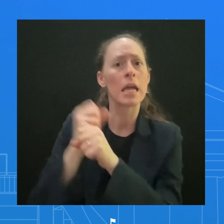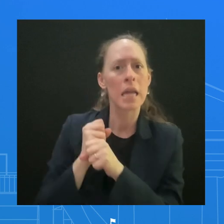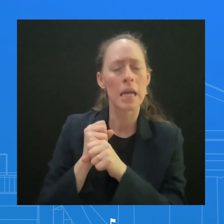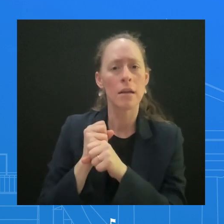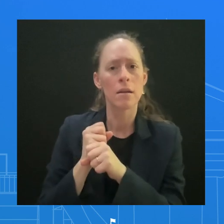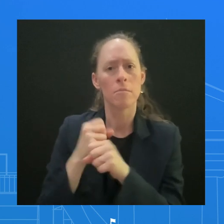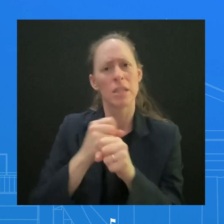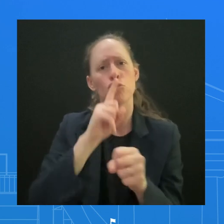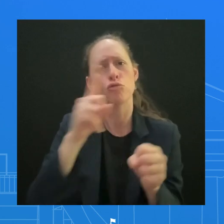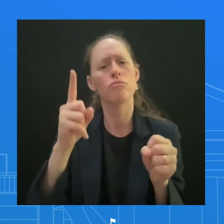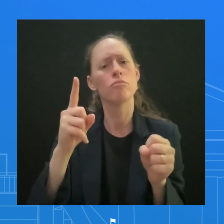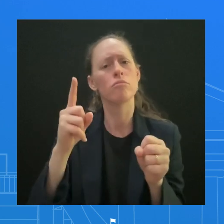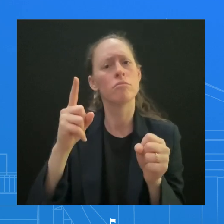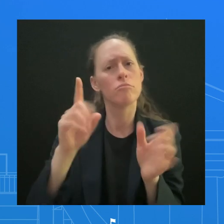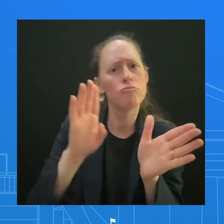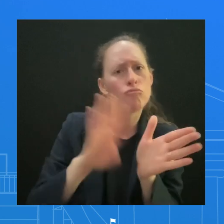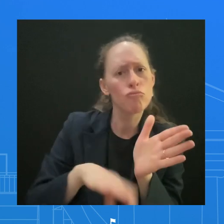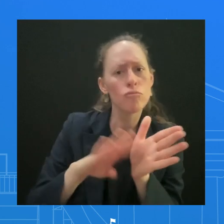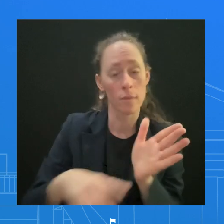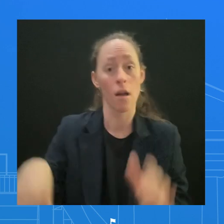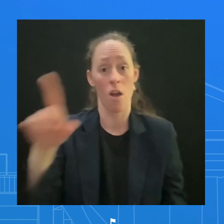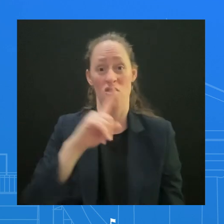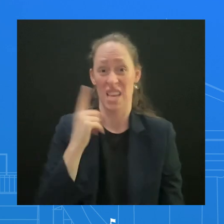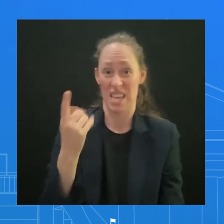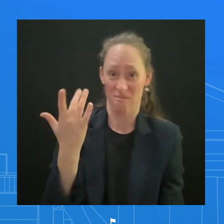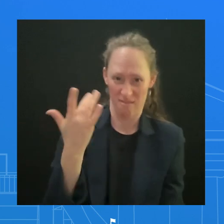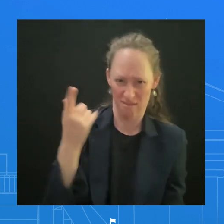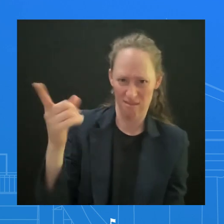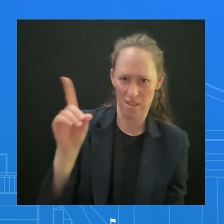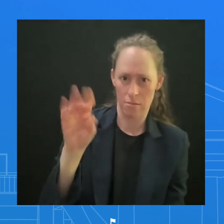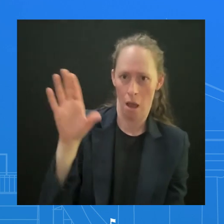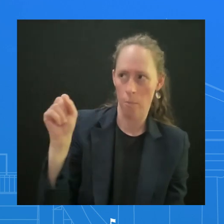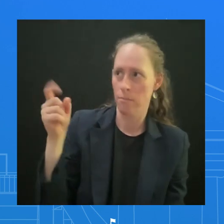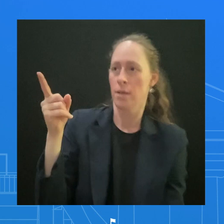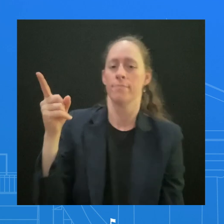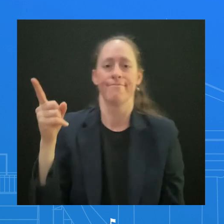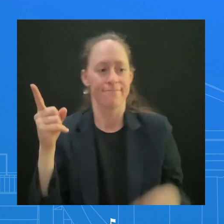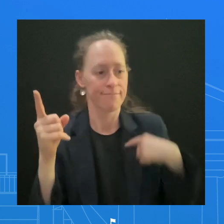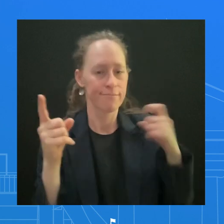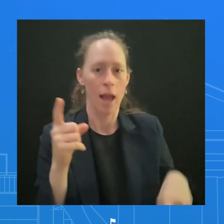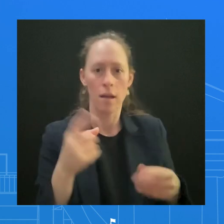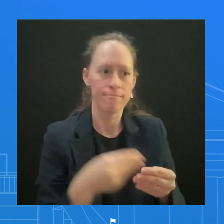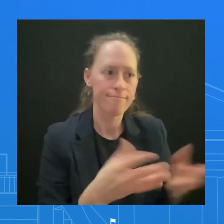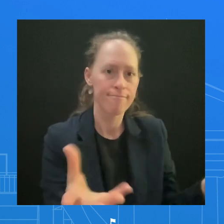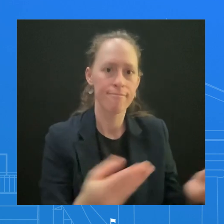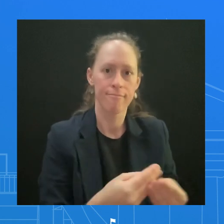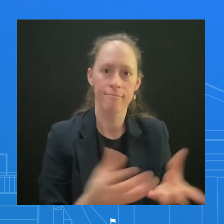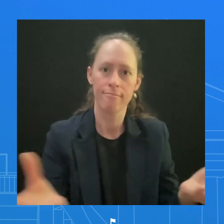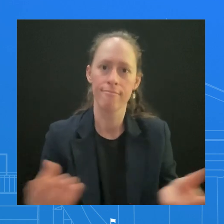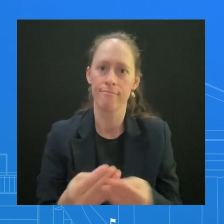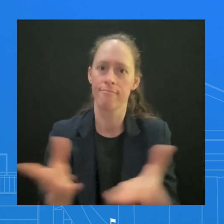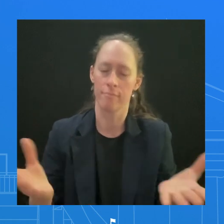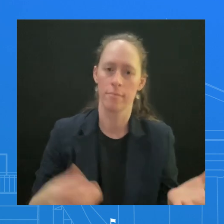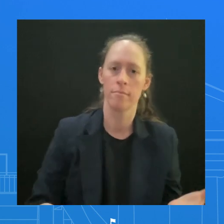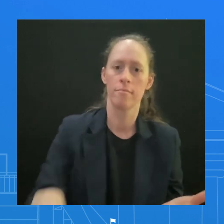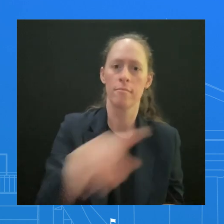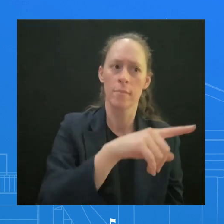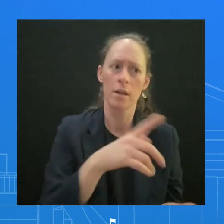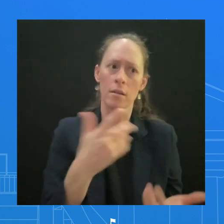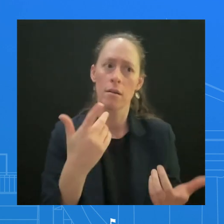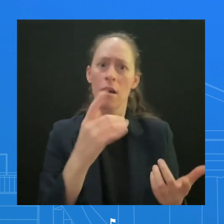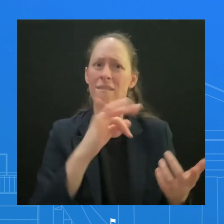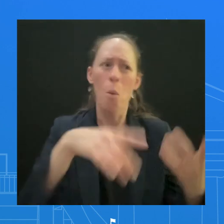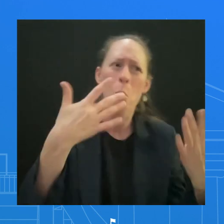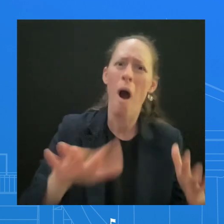ensuing crisis for women's health. And today's action helps ensure that women can make decisions about their own